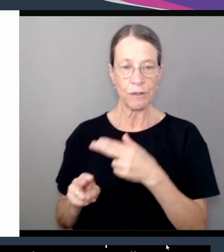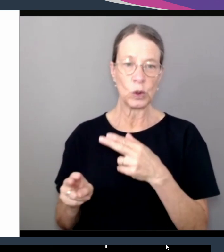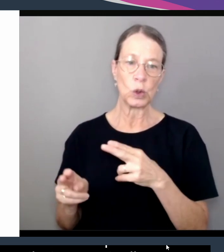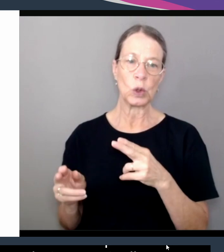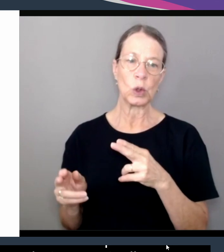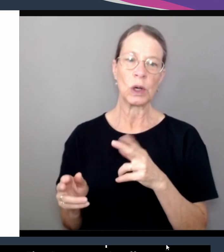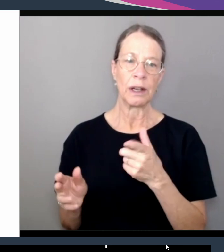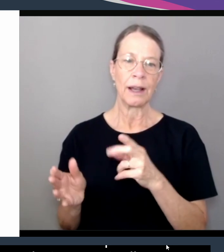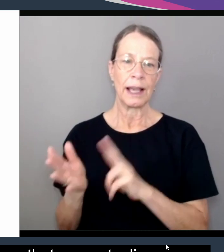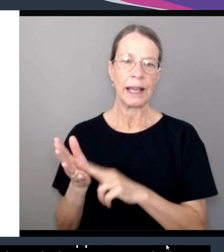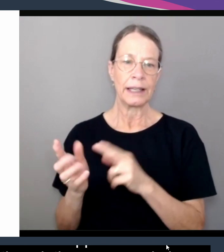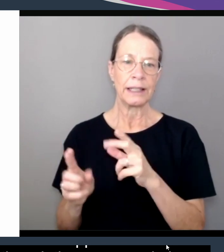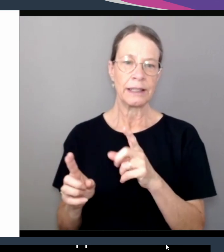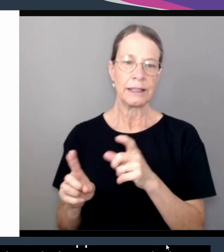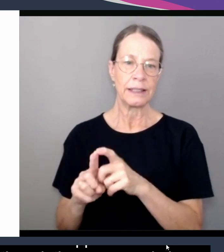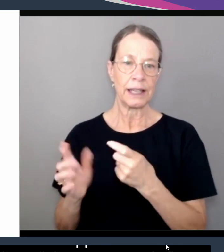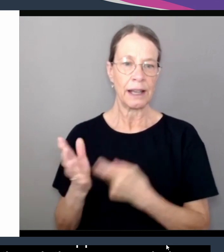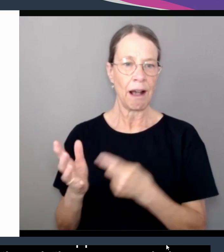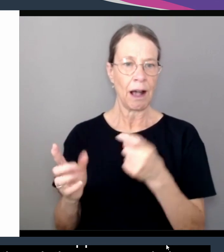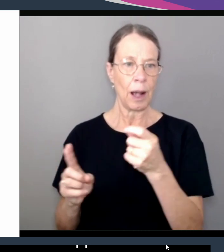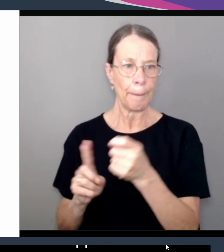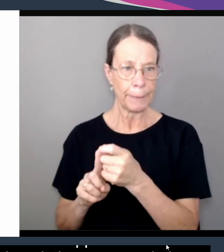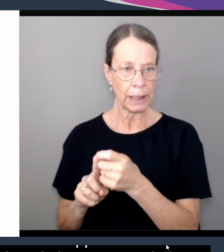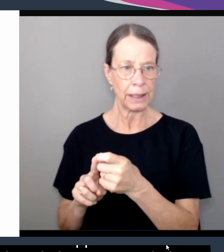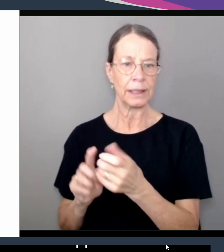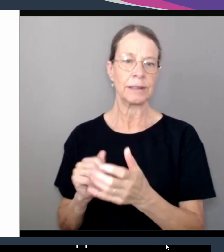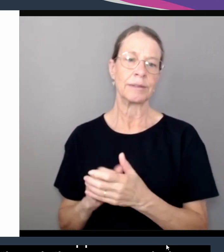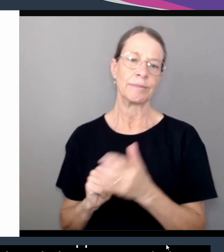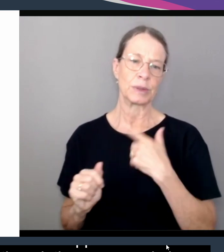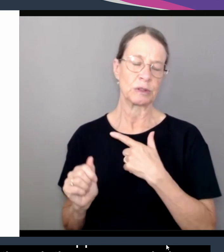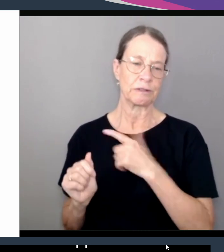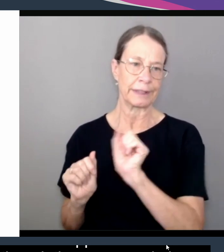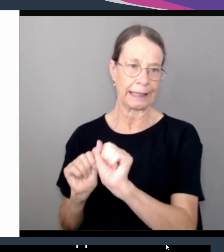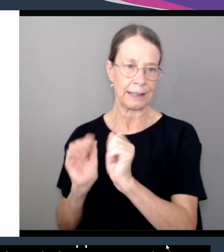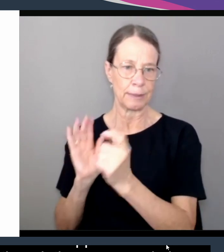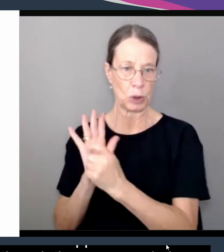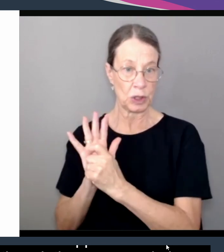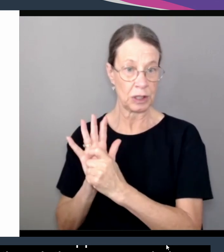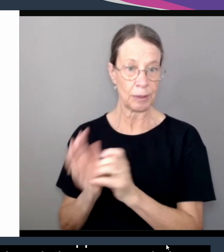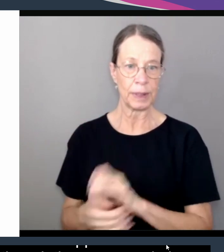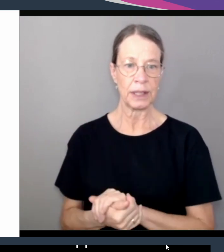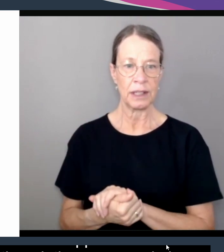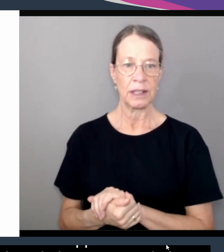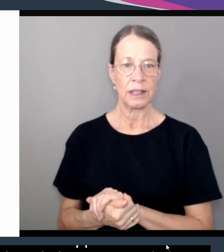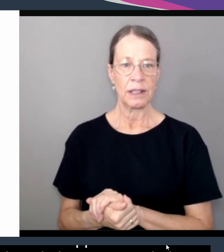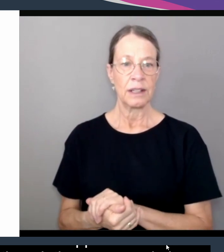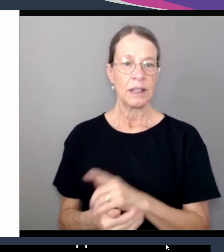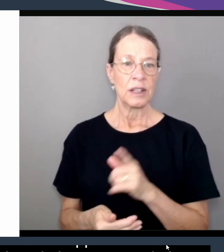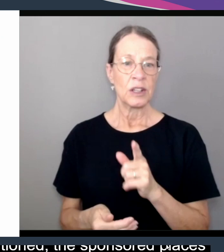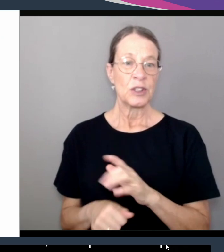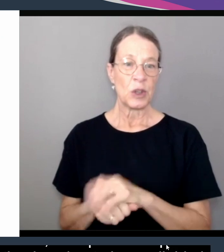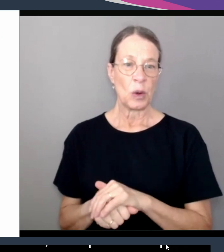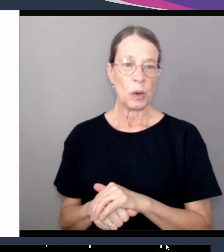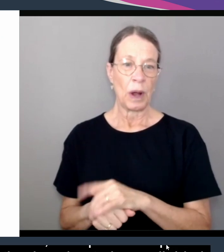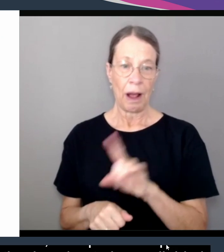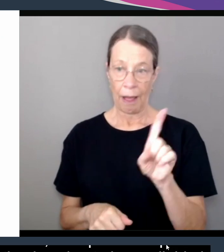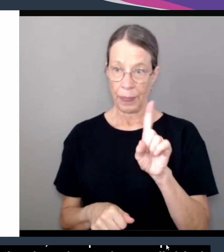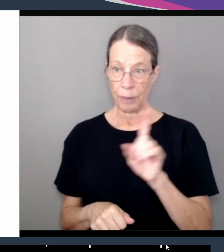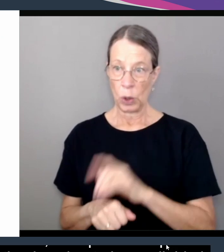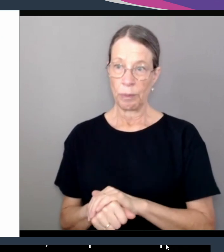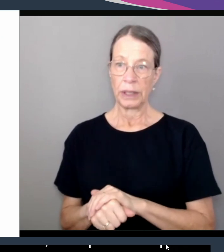coming weeks about expressing your interest. However, our expression of interest form is currently live on our website.